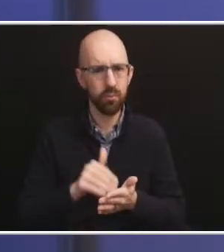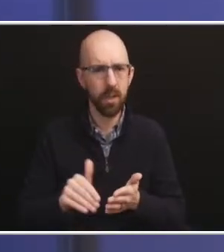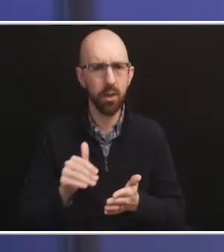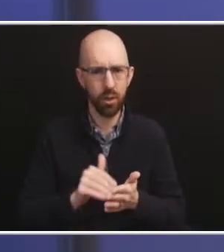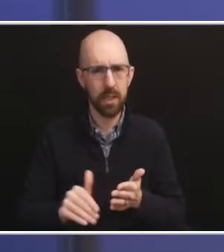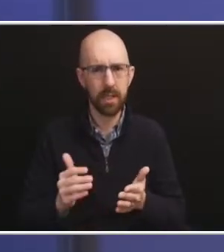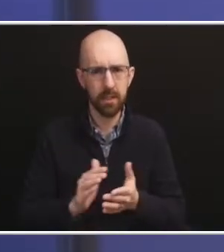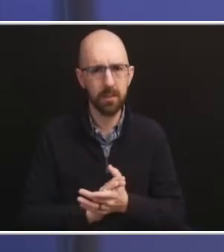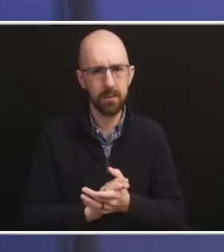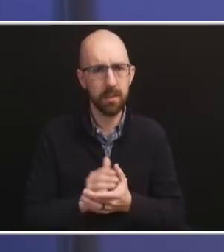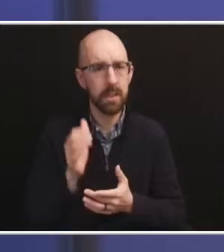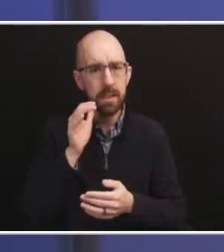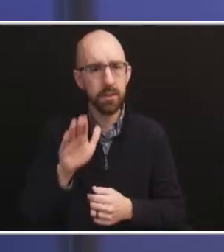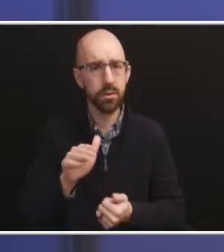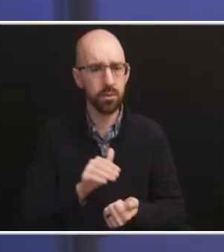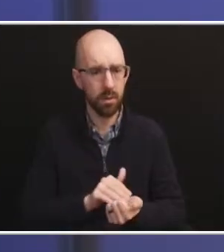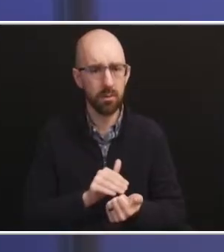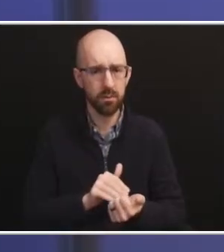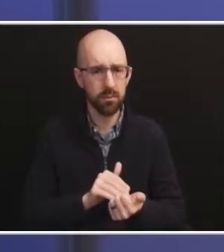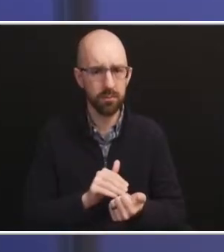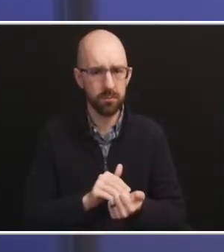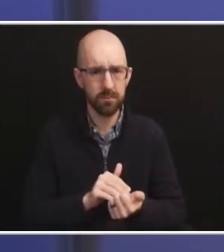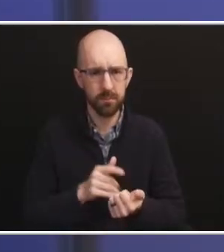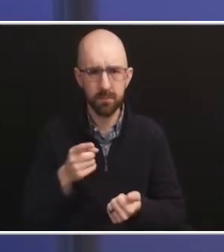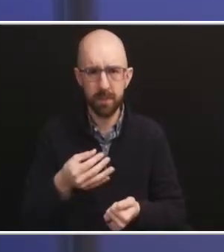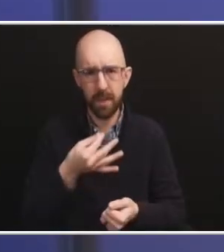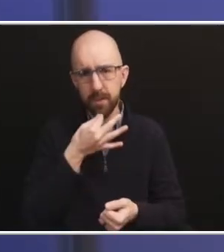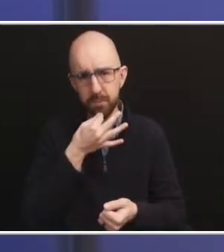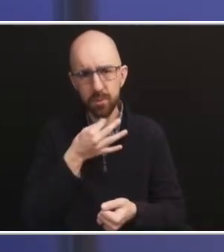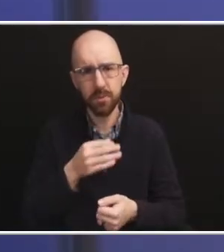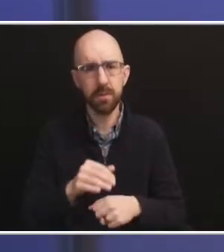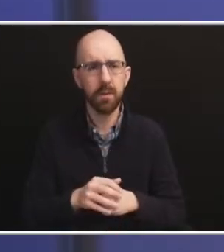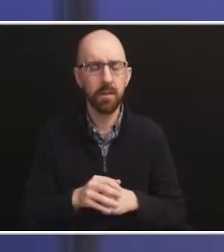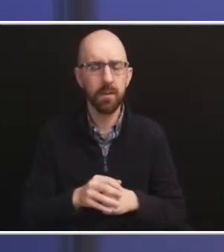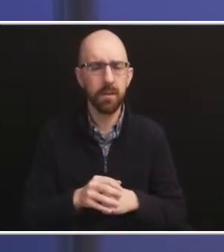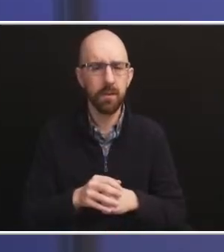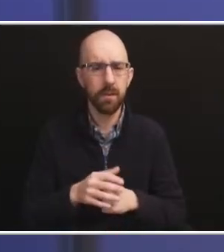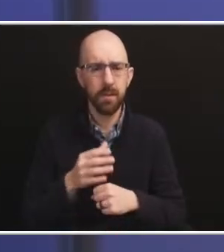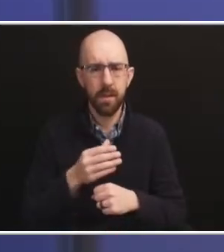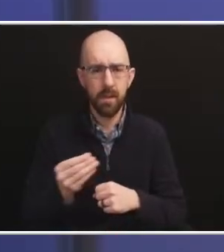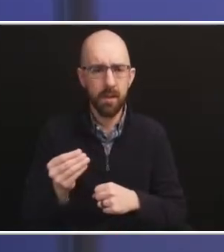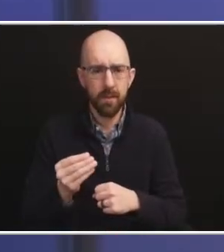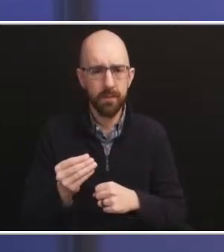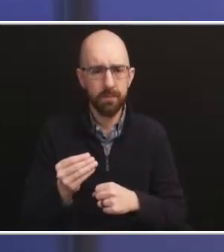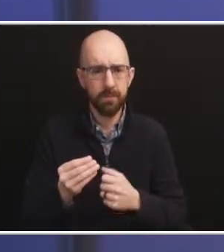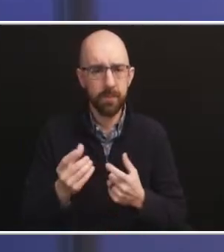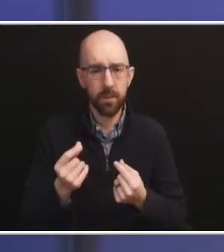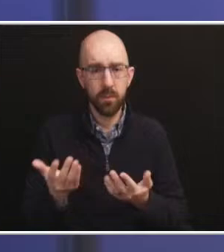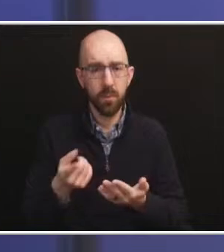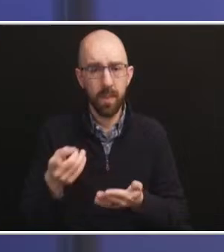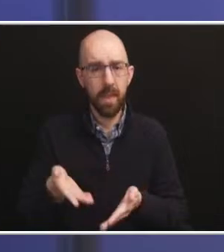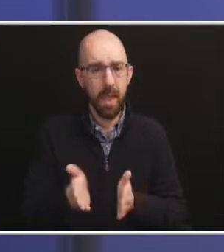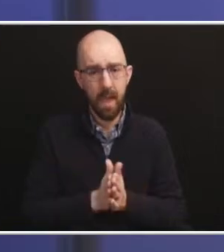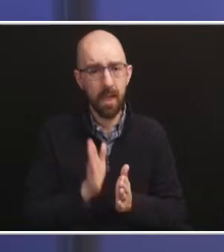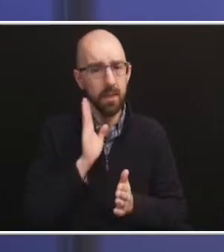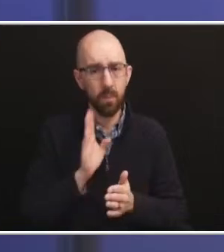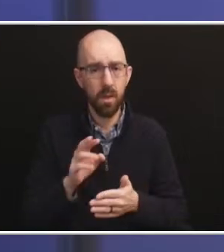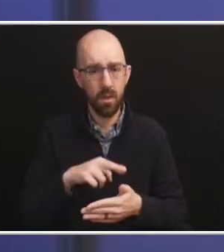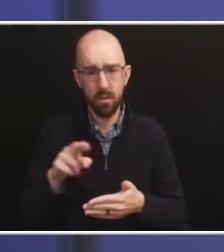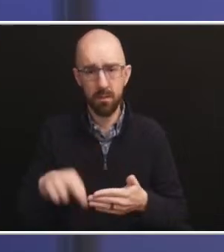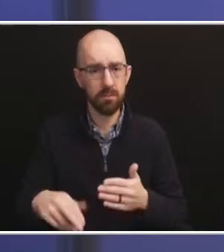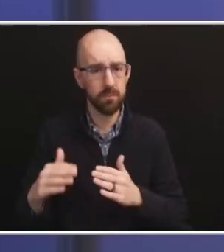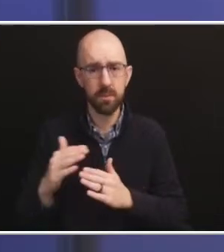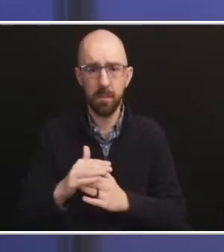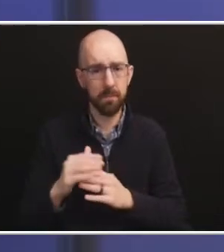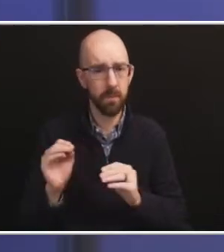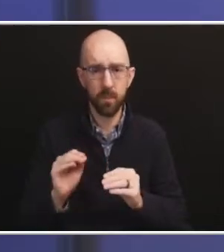listen to your doctor. They're the experts, and do what they ask, and you'll come out on top. There's no doubt about